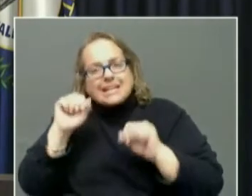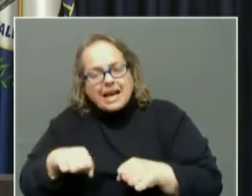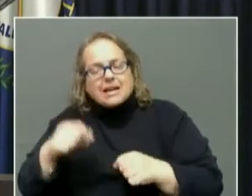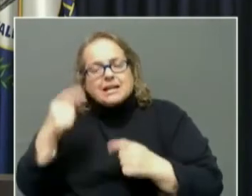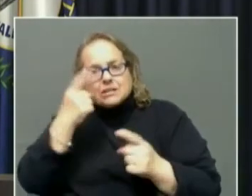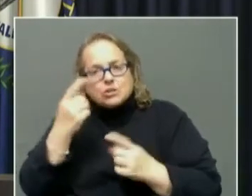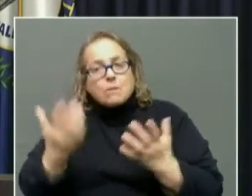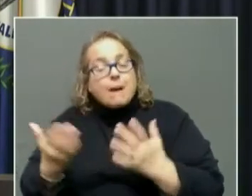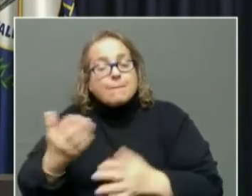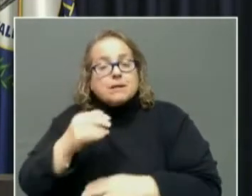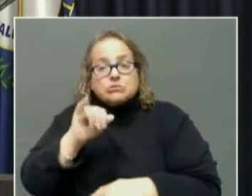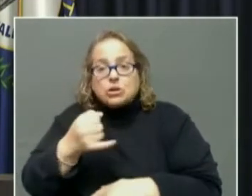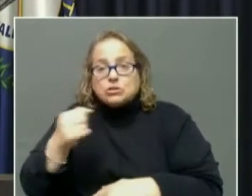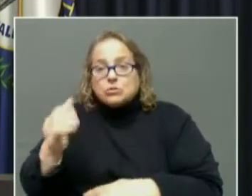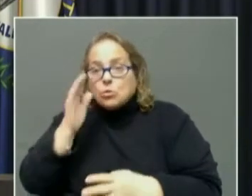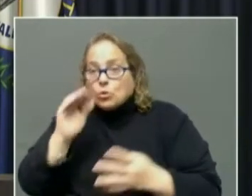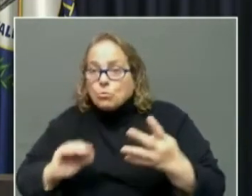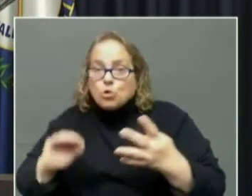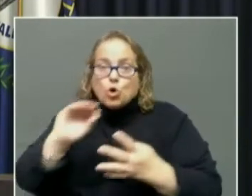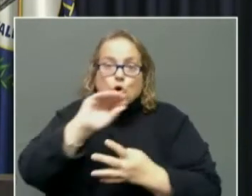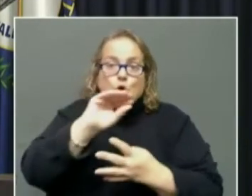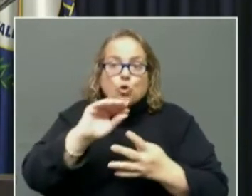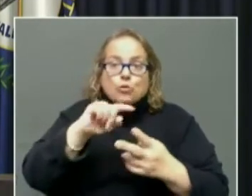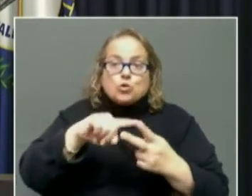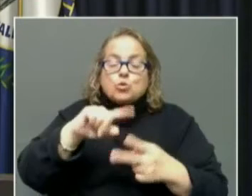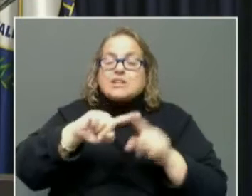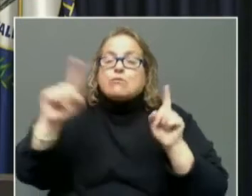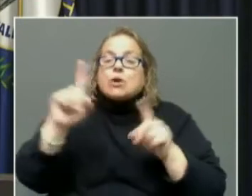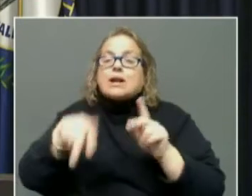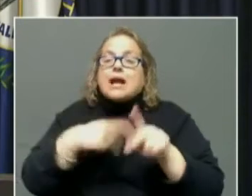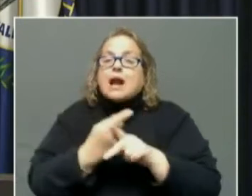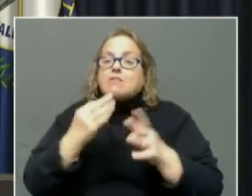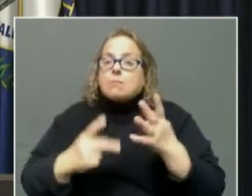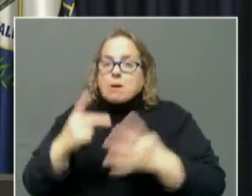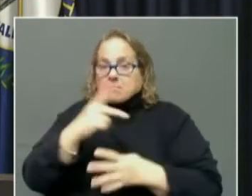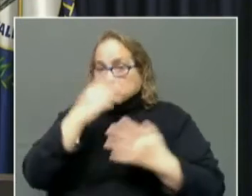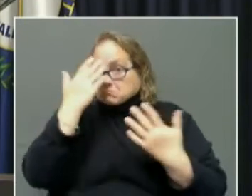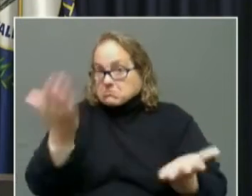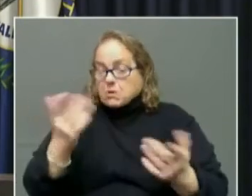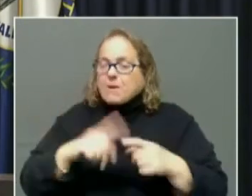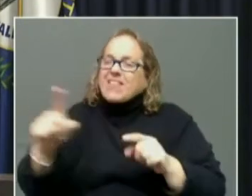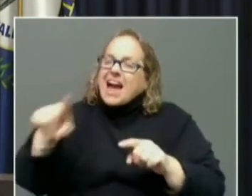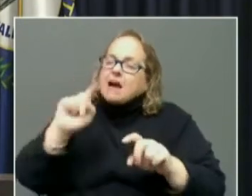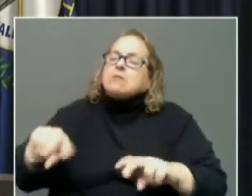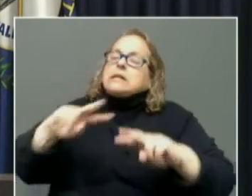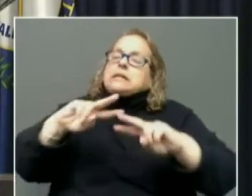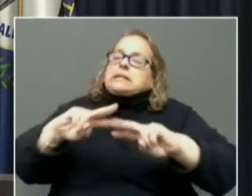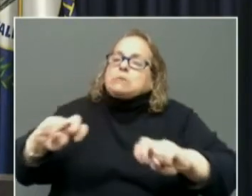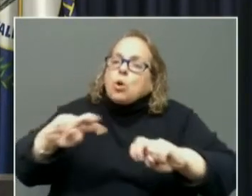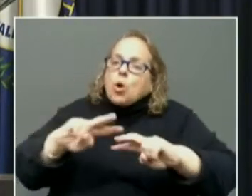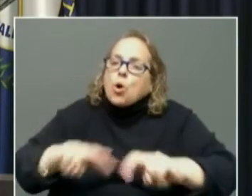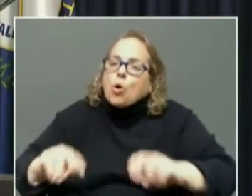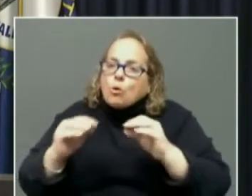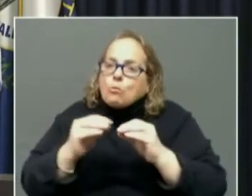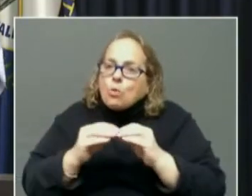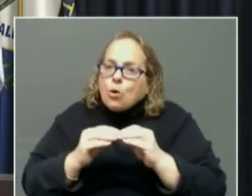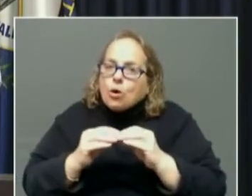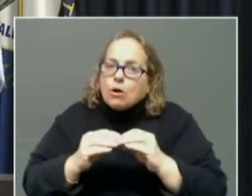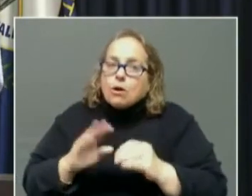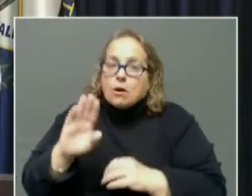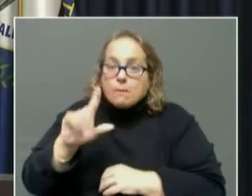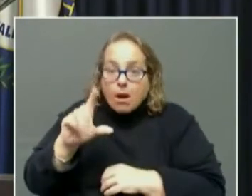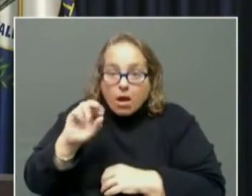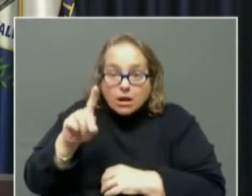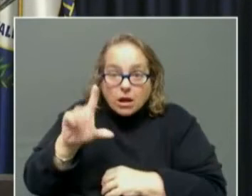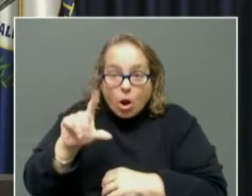the mechanism for what's causing this, they have to explore that further. There's a different pattern here. You have the blood clot and low platelets, and it's